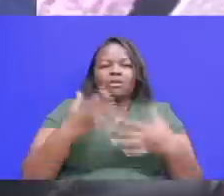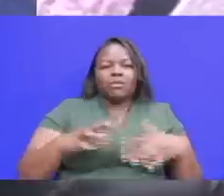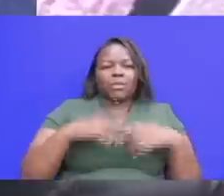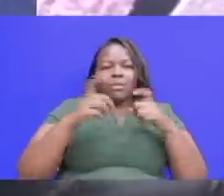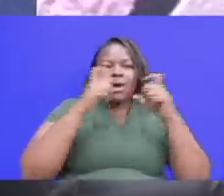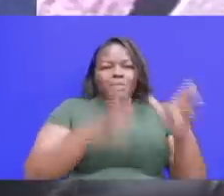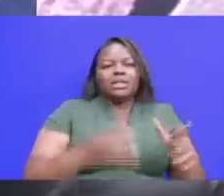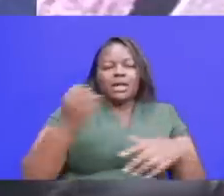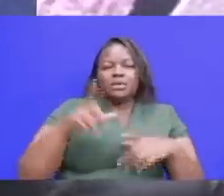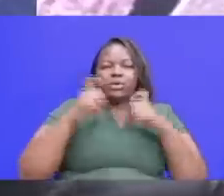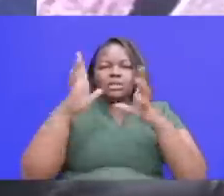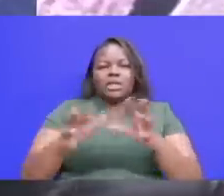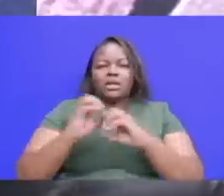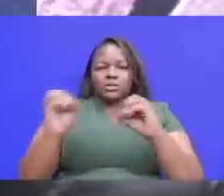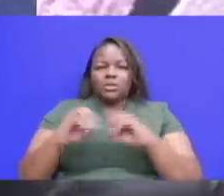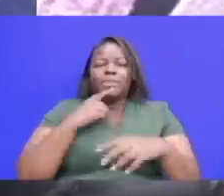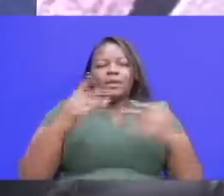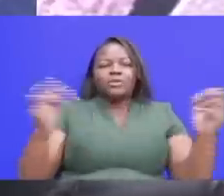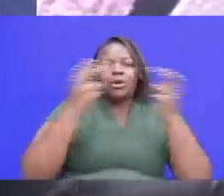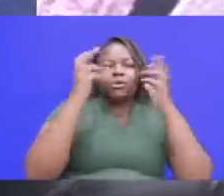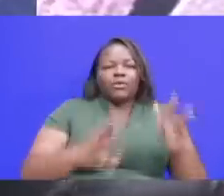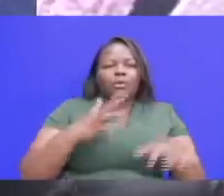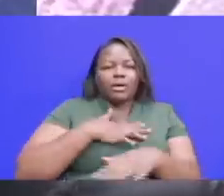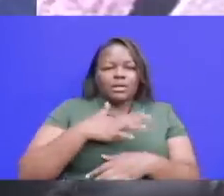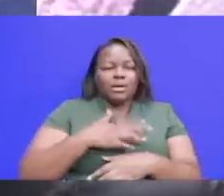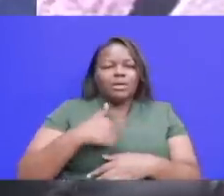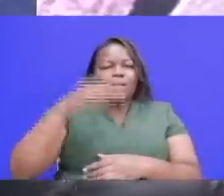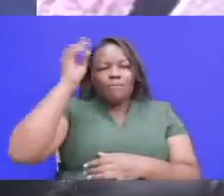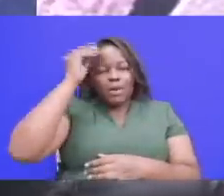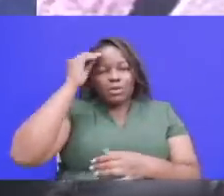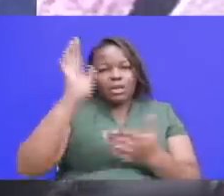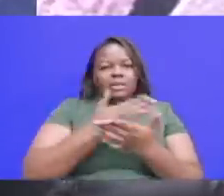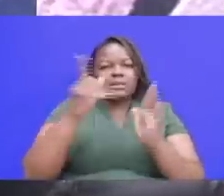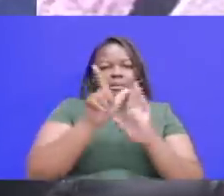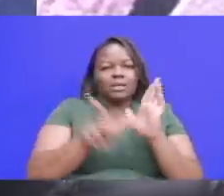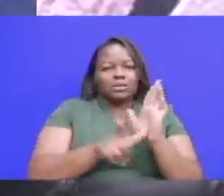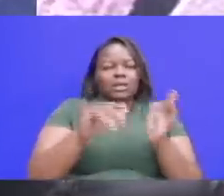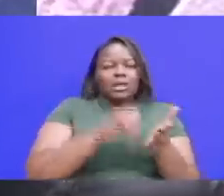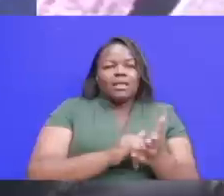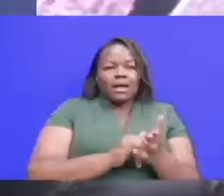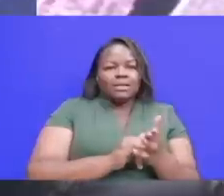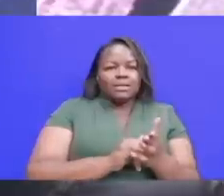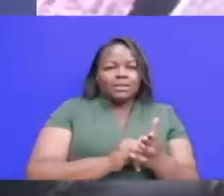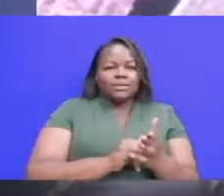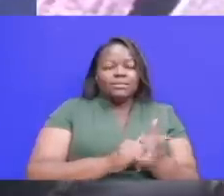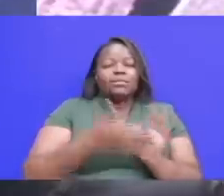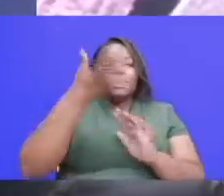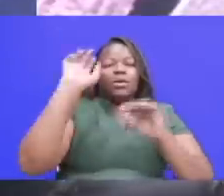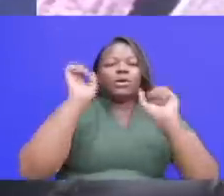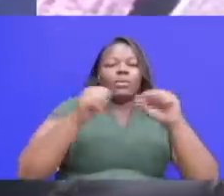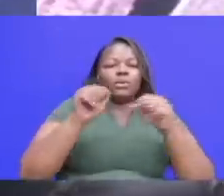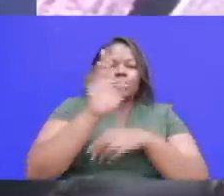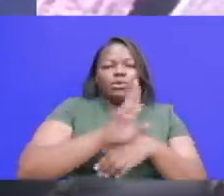or not. Amen. Amen. Beloved viewer, I was learning some lesson there that God can use